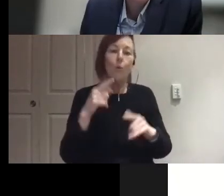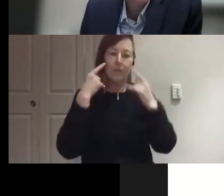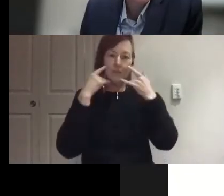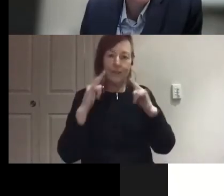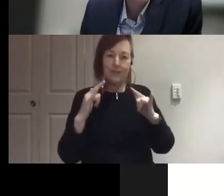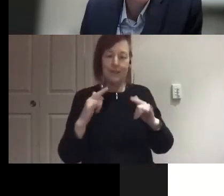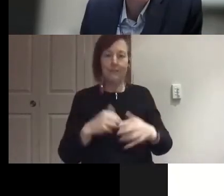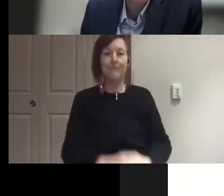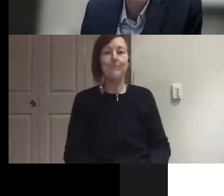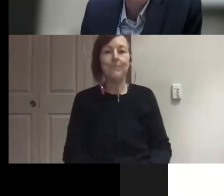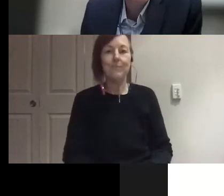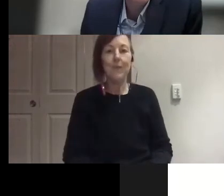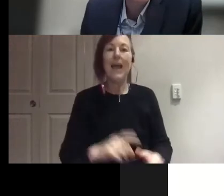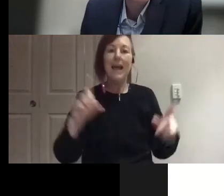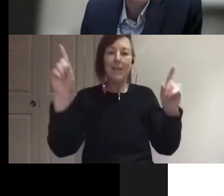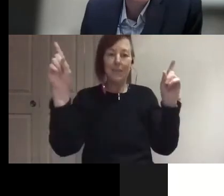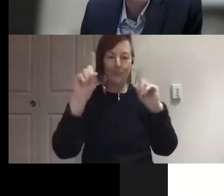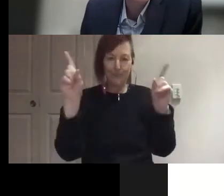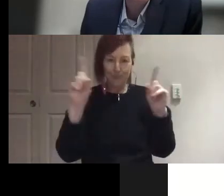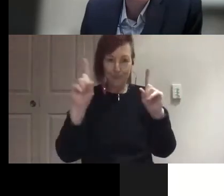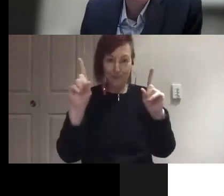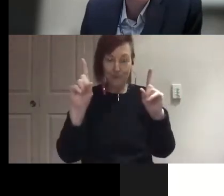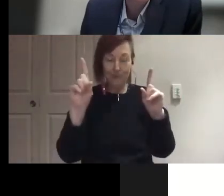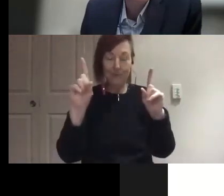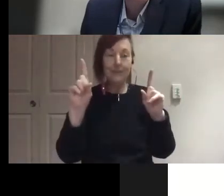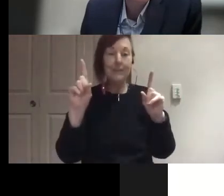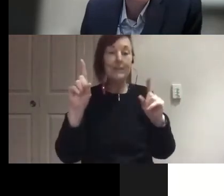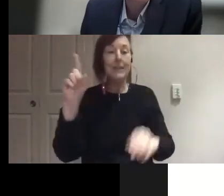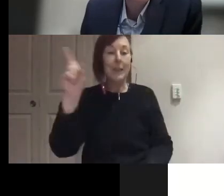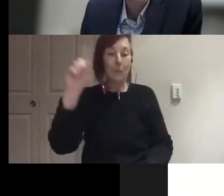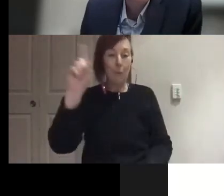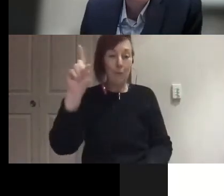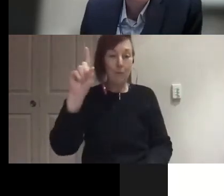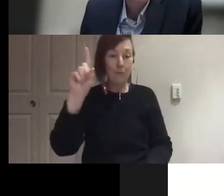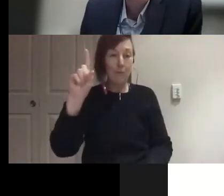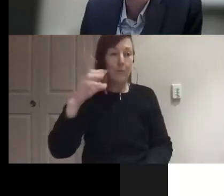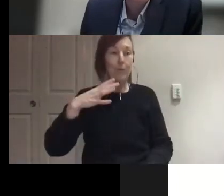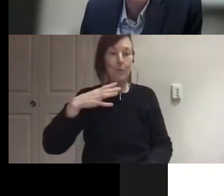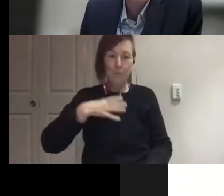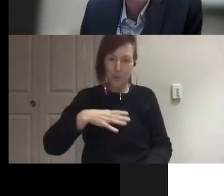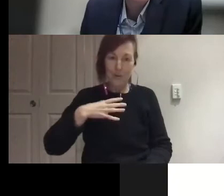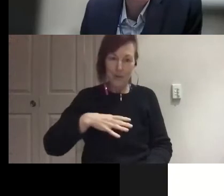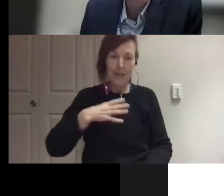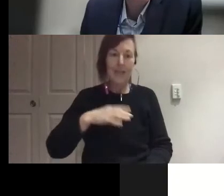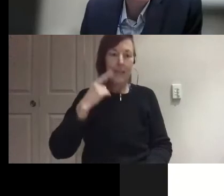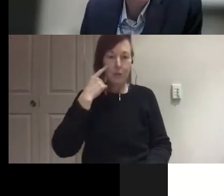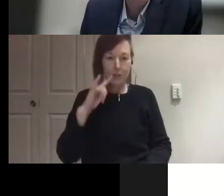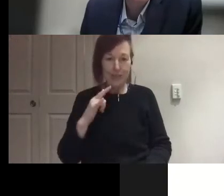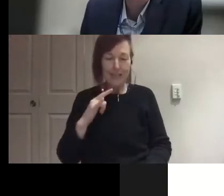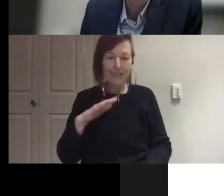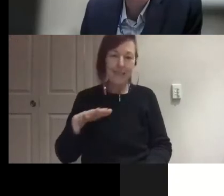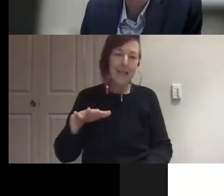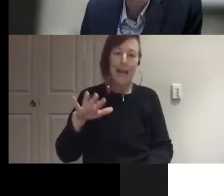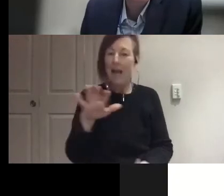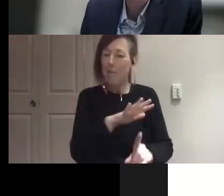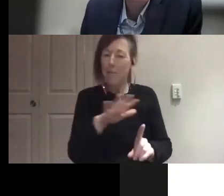at this stage, we're still, based on what we know at the moment, expecting that there's going to need to test around about 15,000